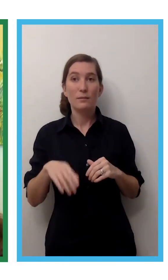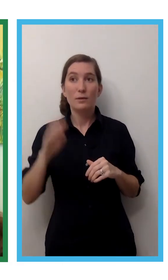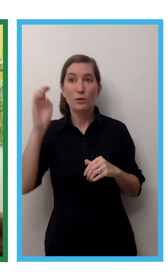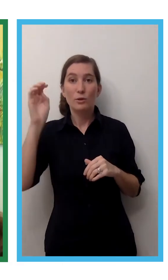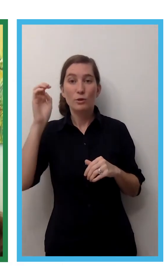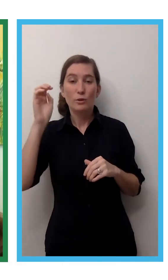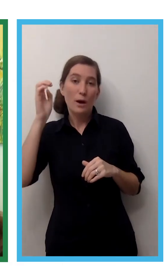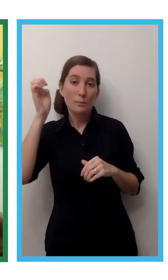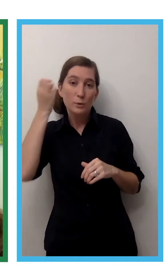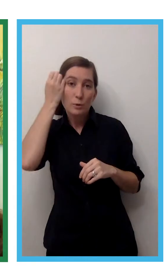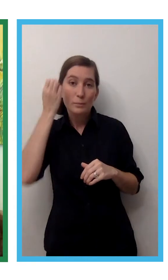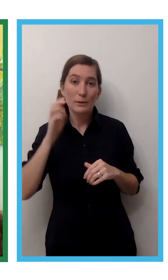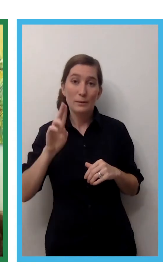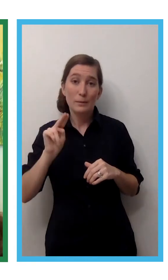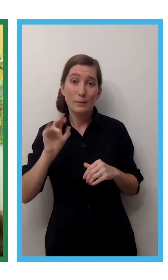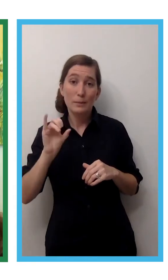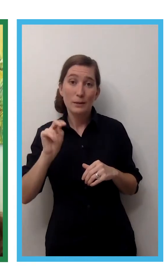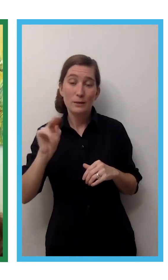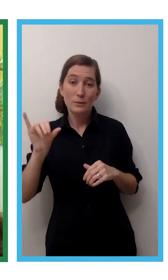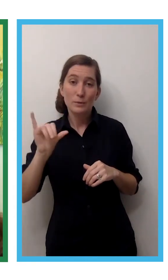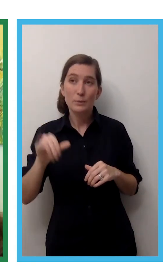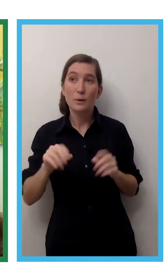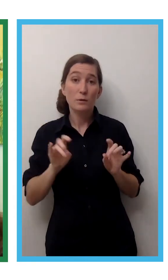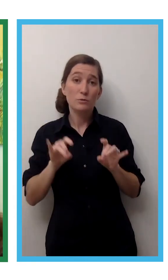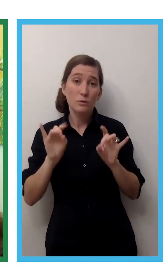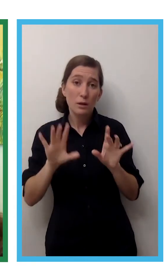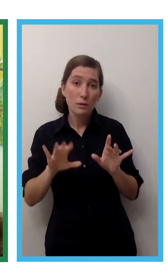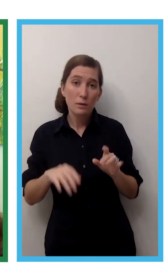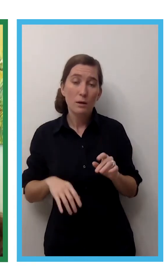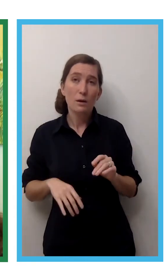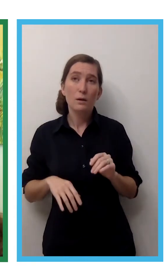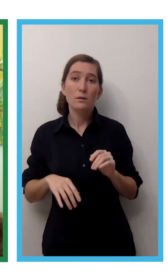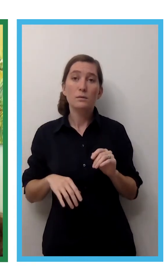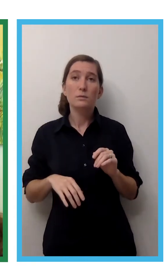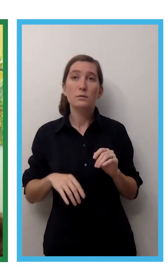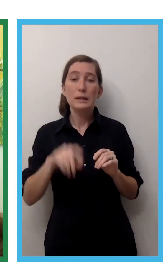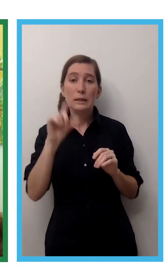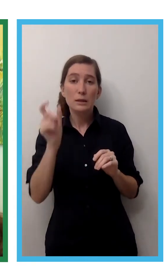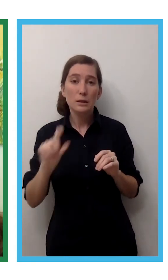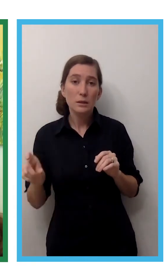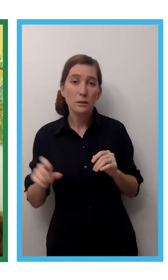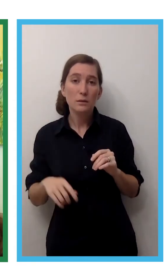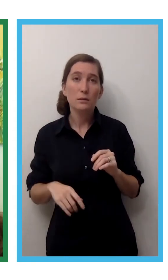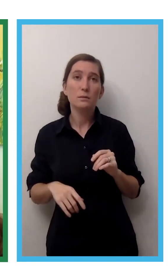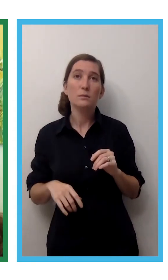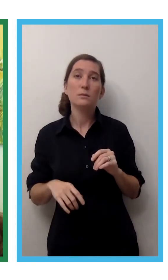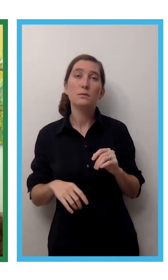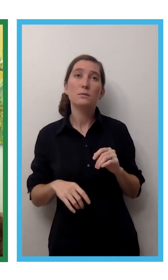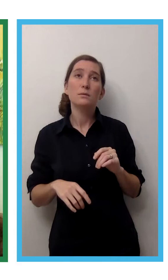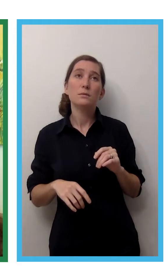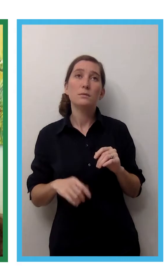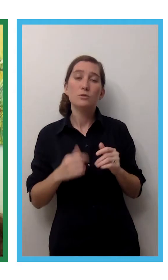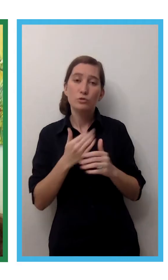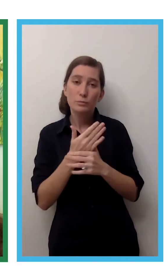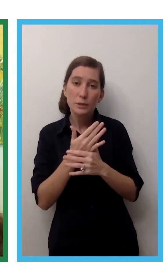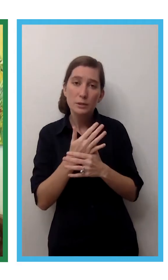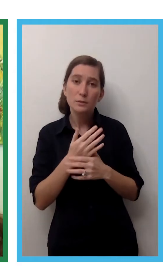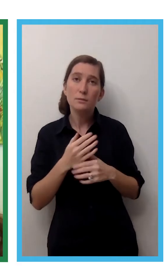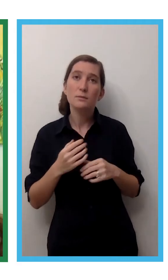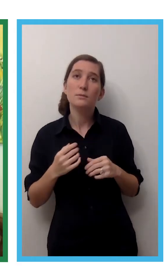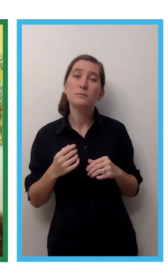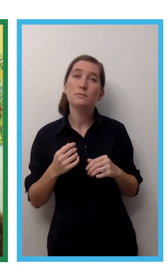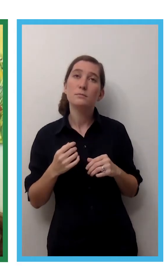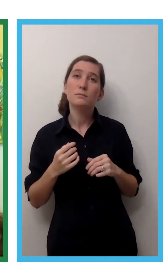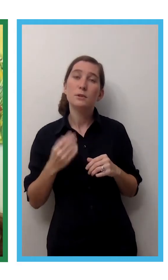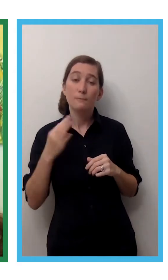Australia. Italy is doing some work. Germany has. France. Certainly